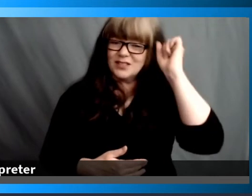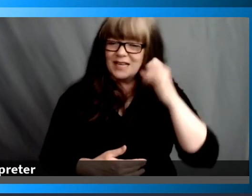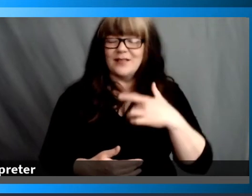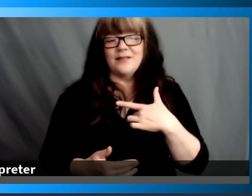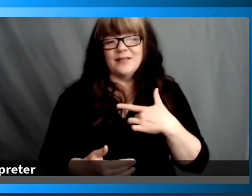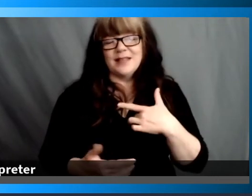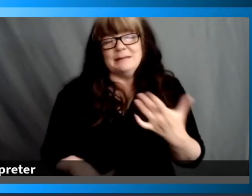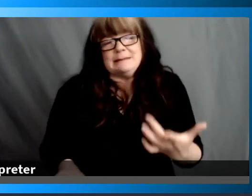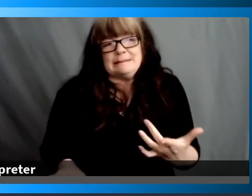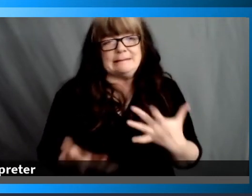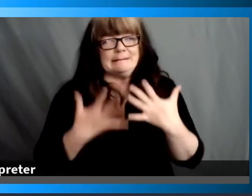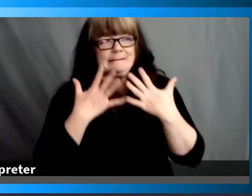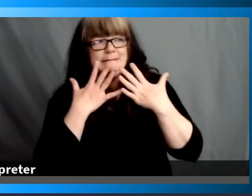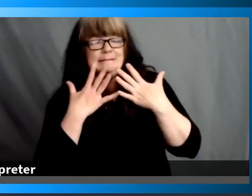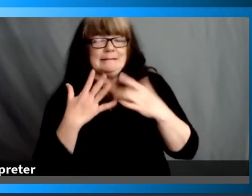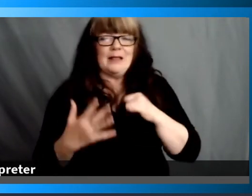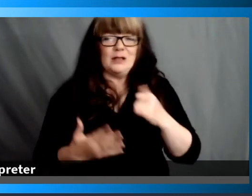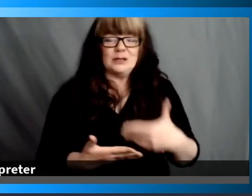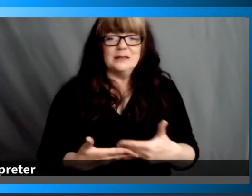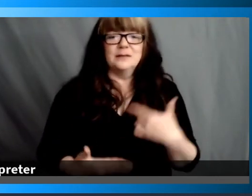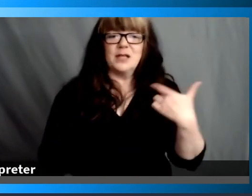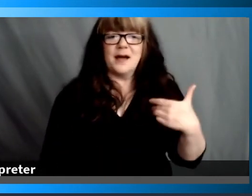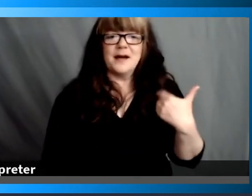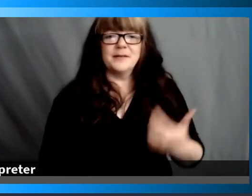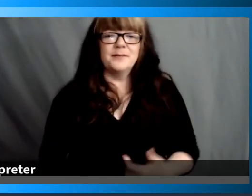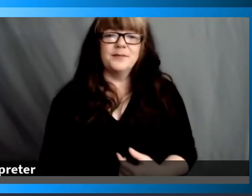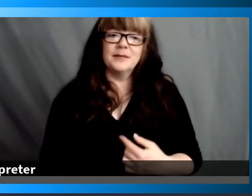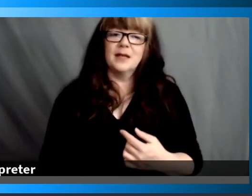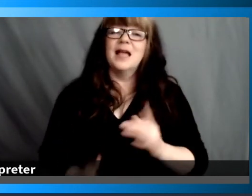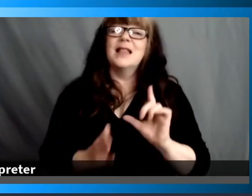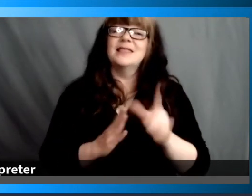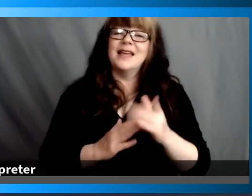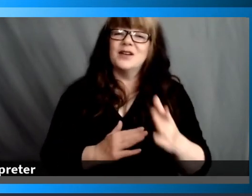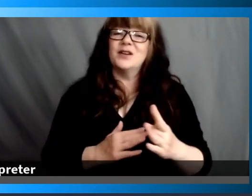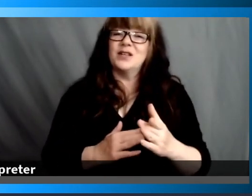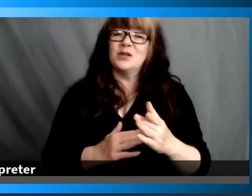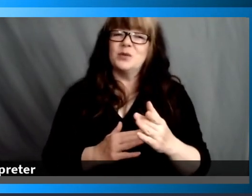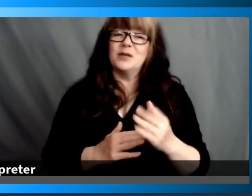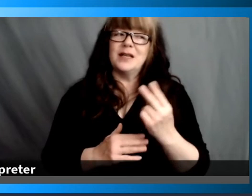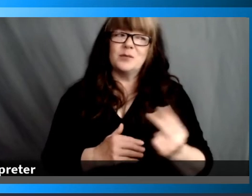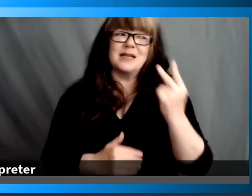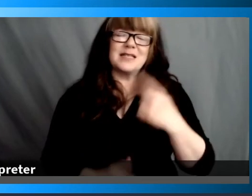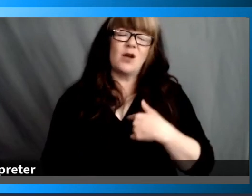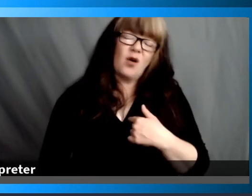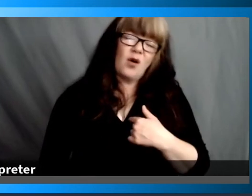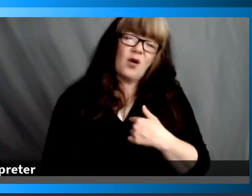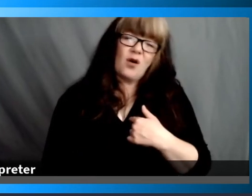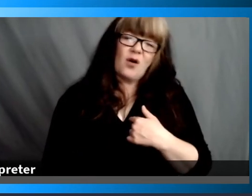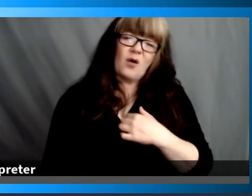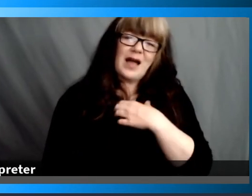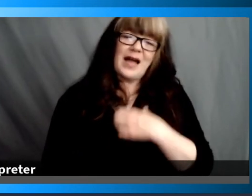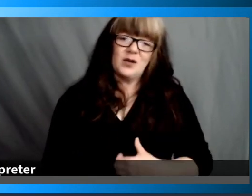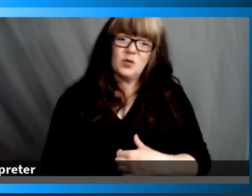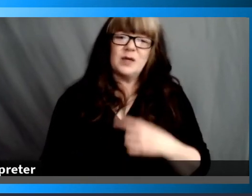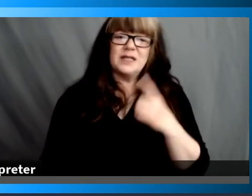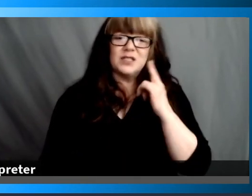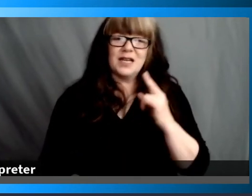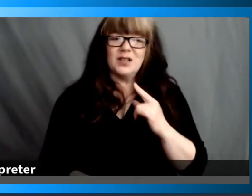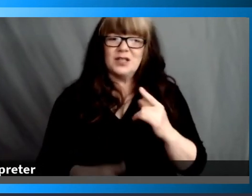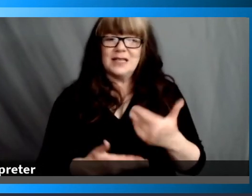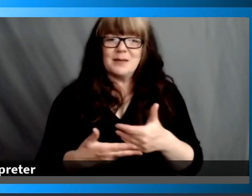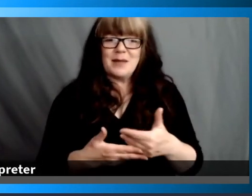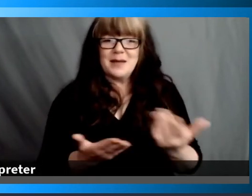self-conscious. Oh, one point that'll change and you'll wish you had the baby back. Cause it, I know. It, it 31-year-old like that. That looks 18 now.